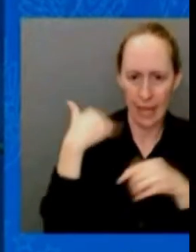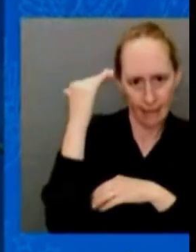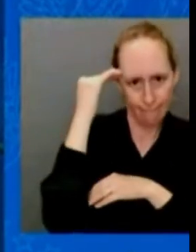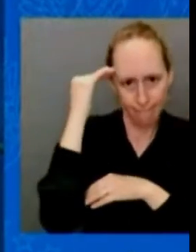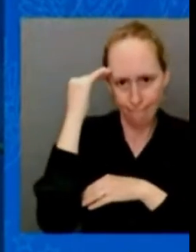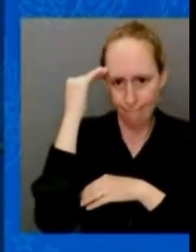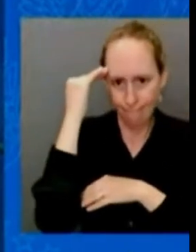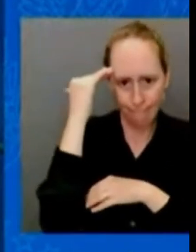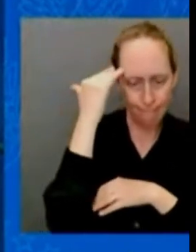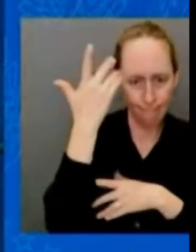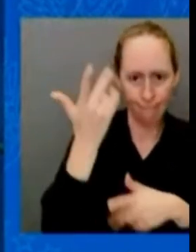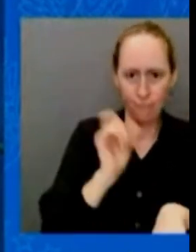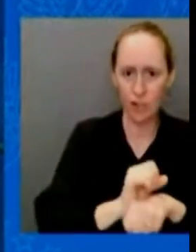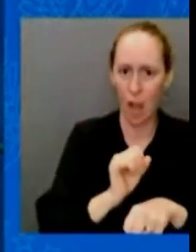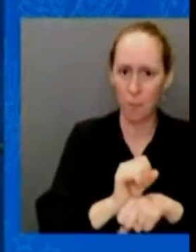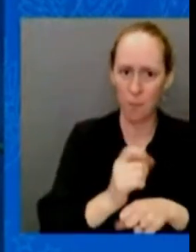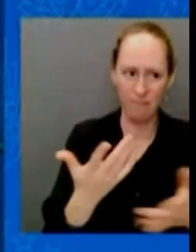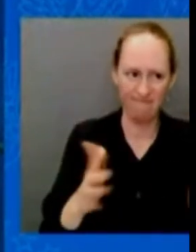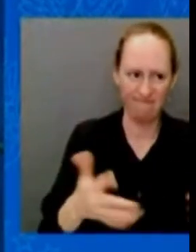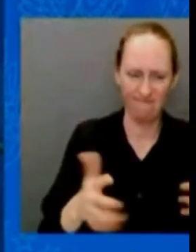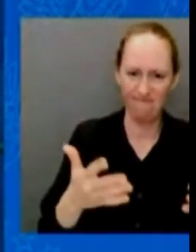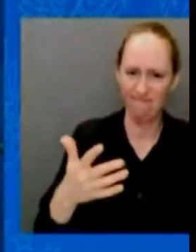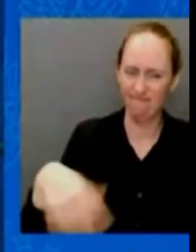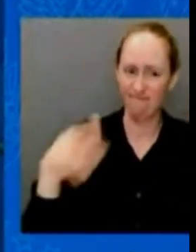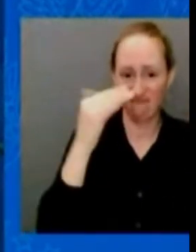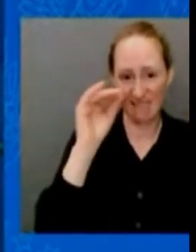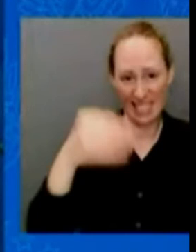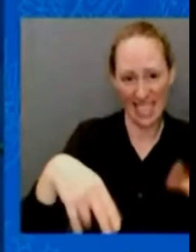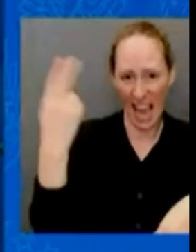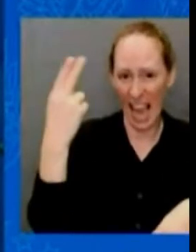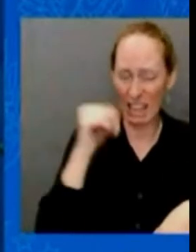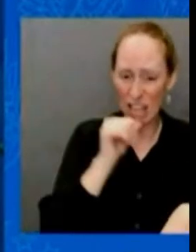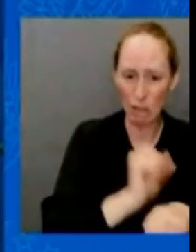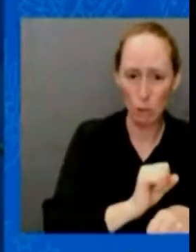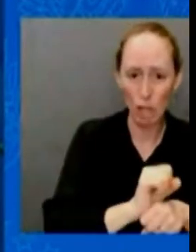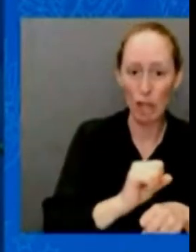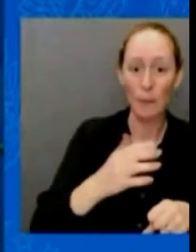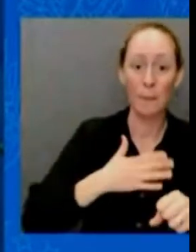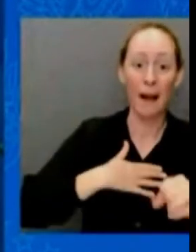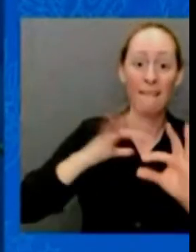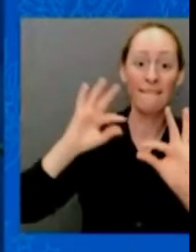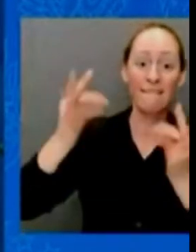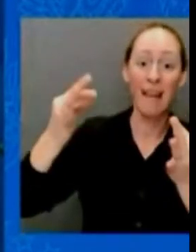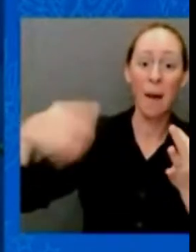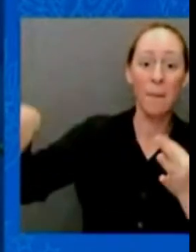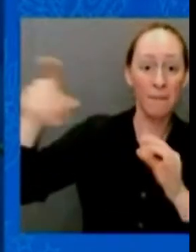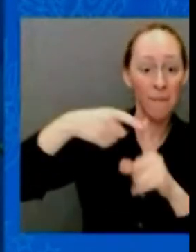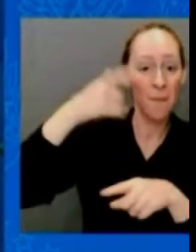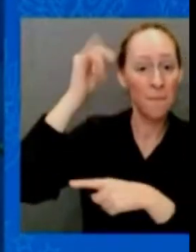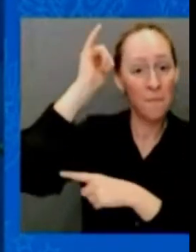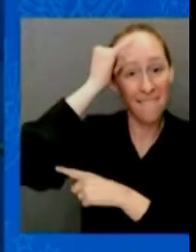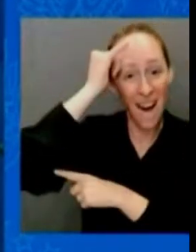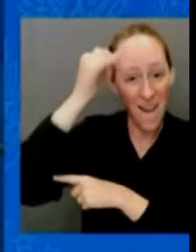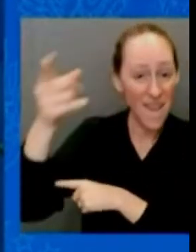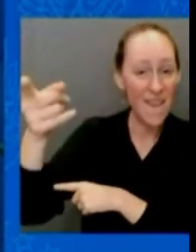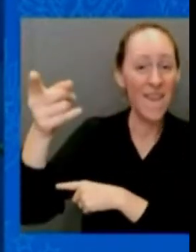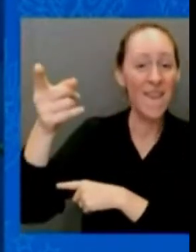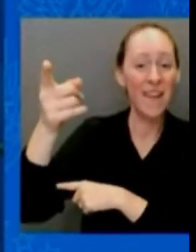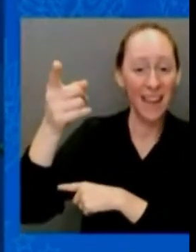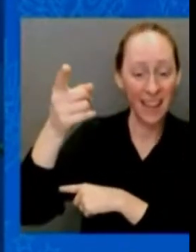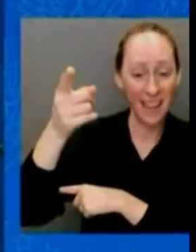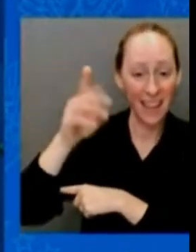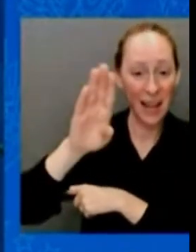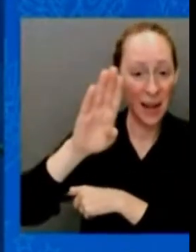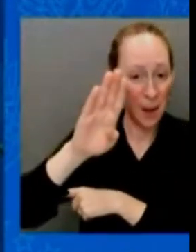grew up in an area called Lackawanna and Buffalo. And hey, Buffalo, here we go. The Bills are doing pretty good, too.